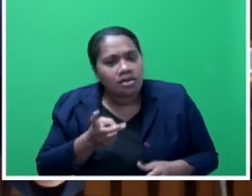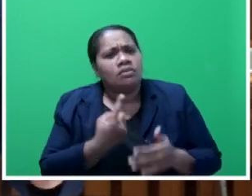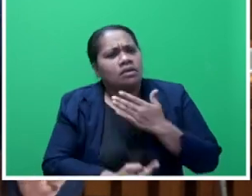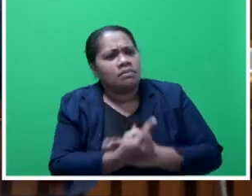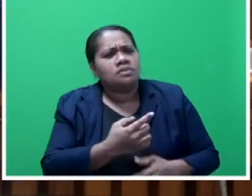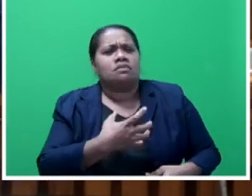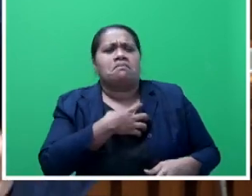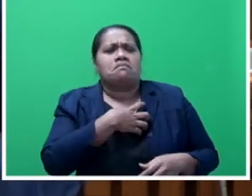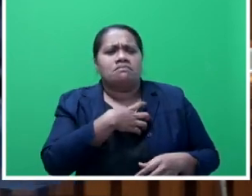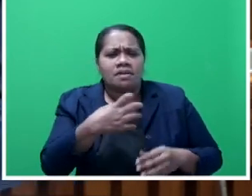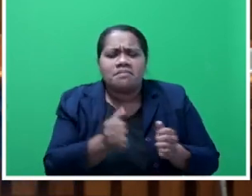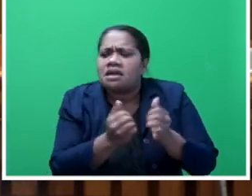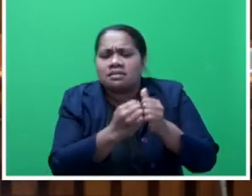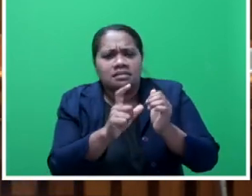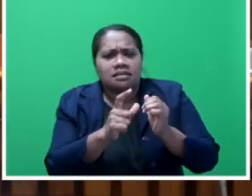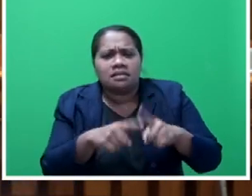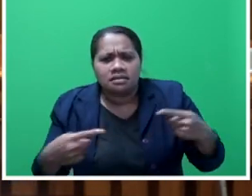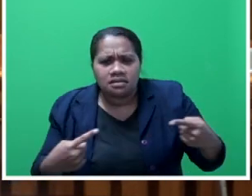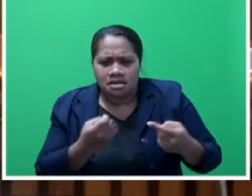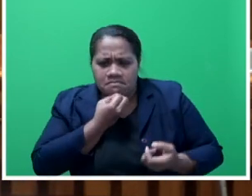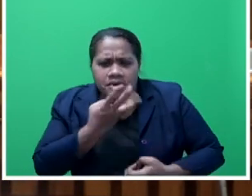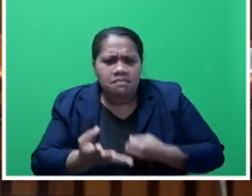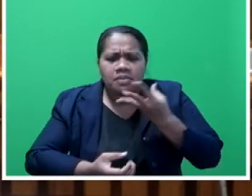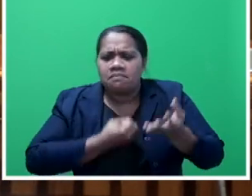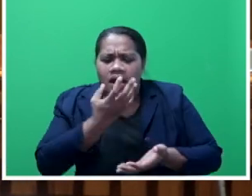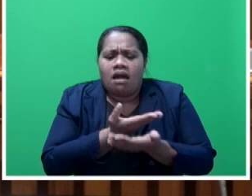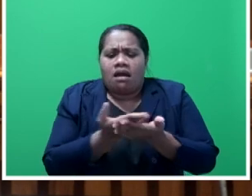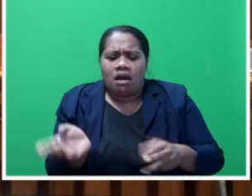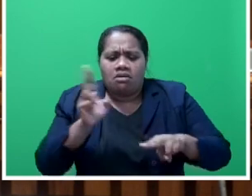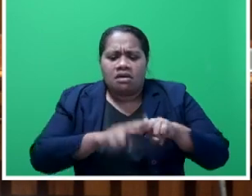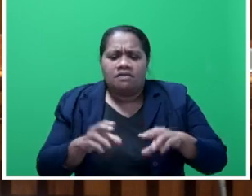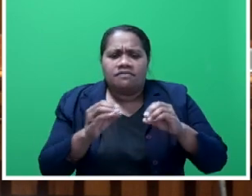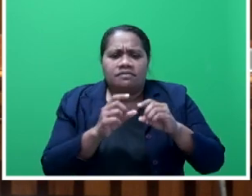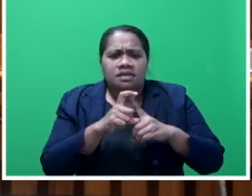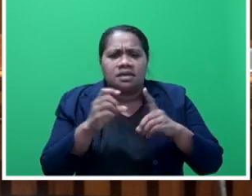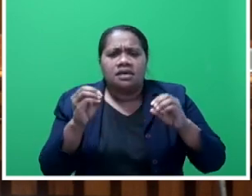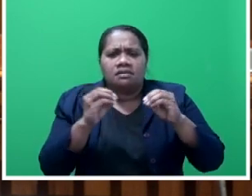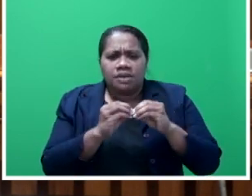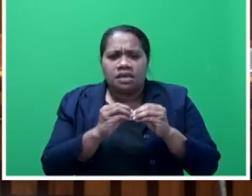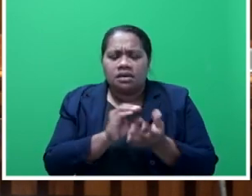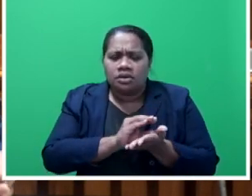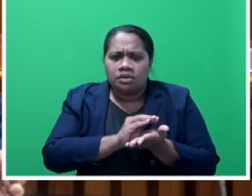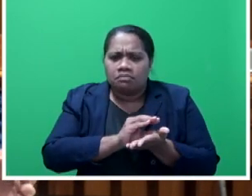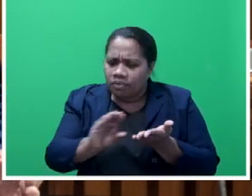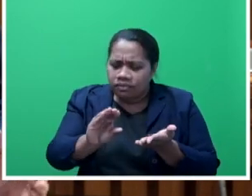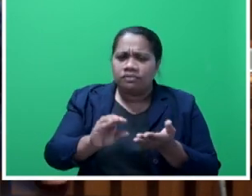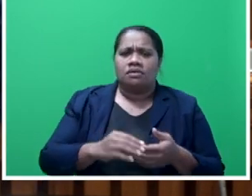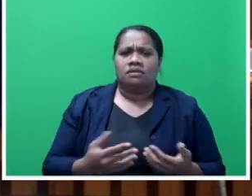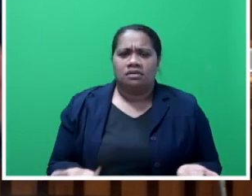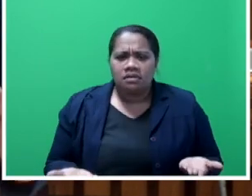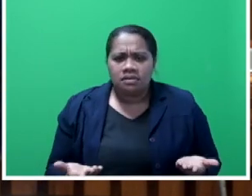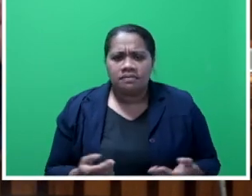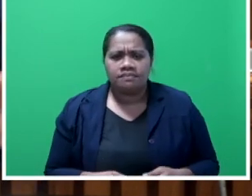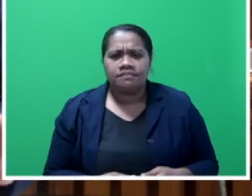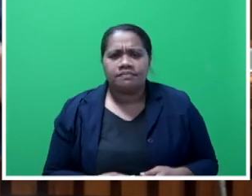of this about how FDB has lent to Fiji Airways. What's coming, man? The reliance of